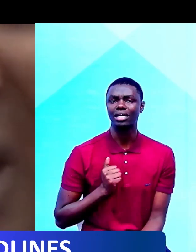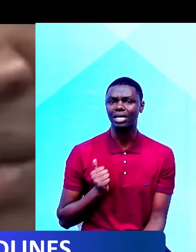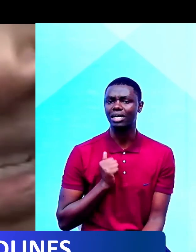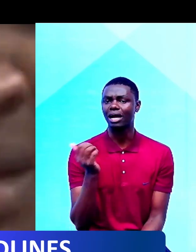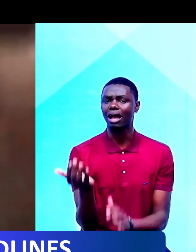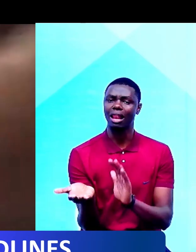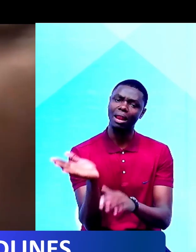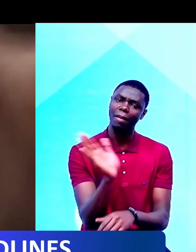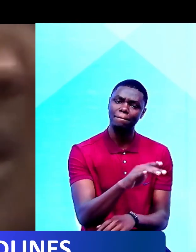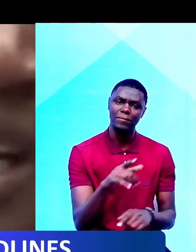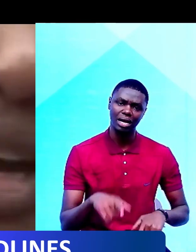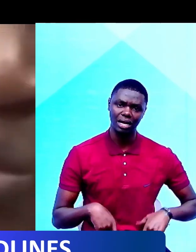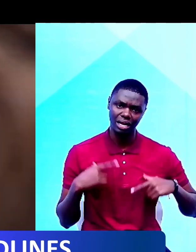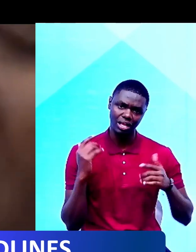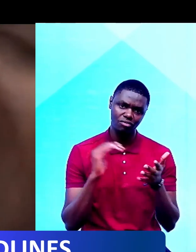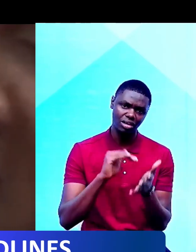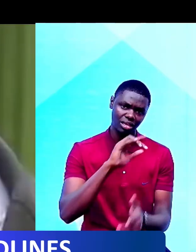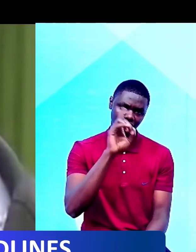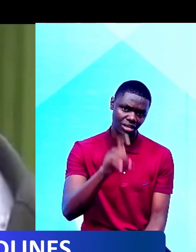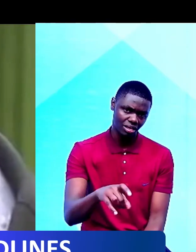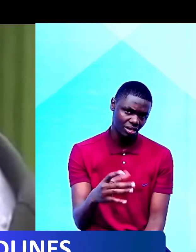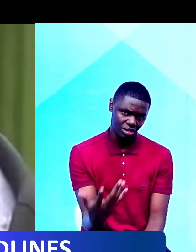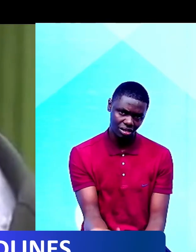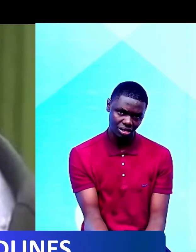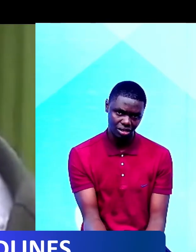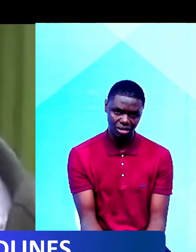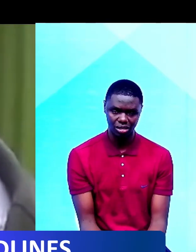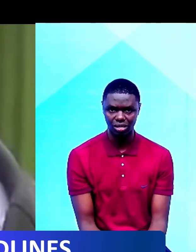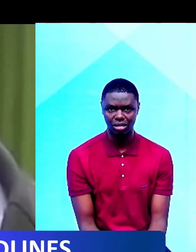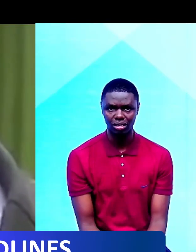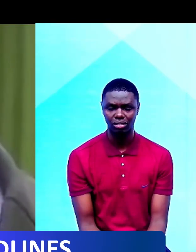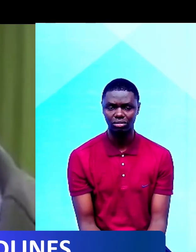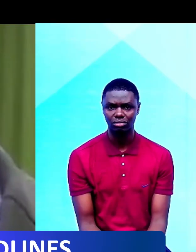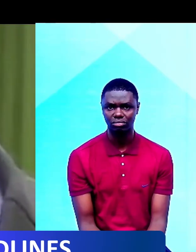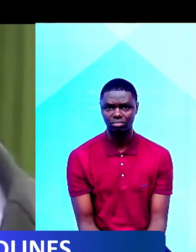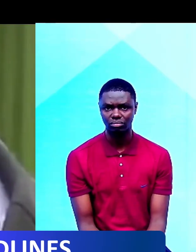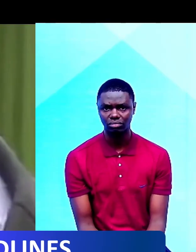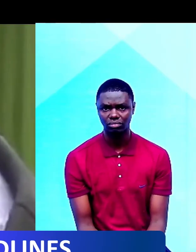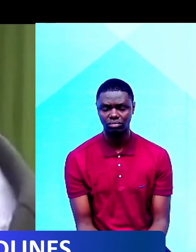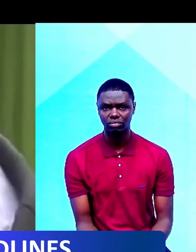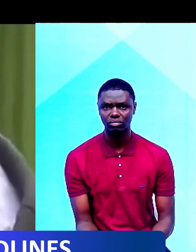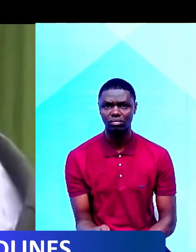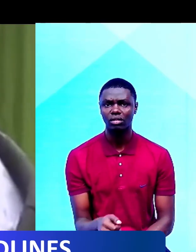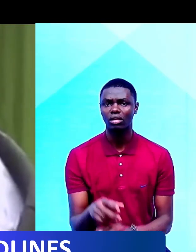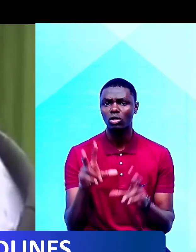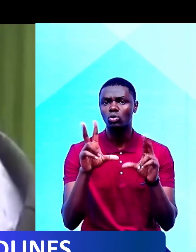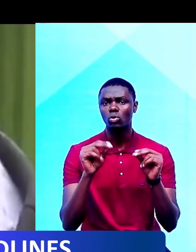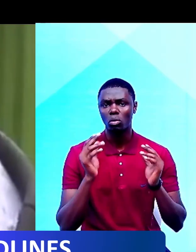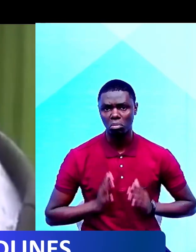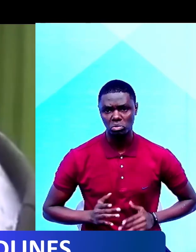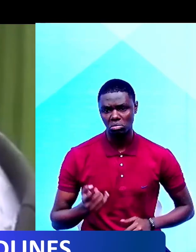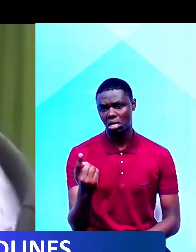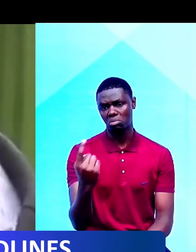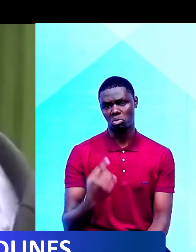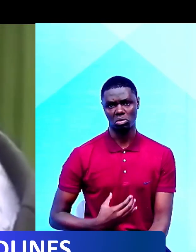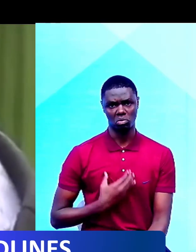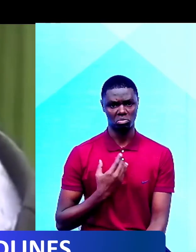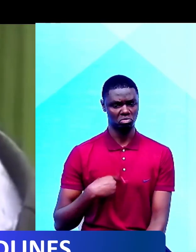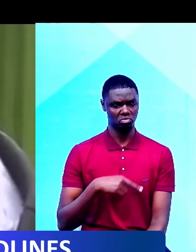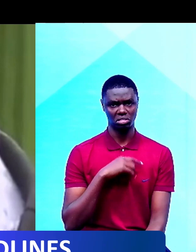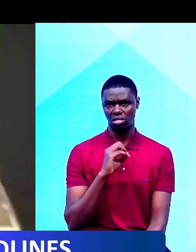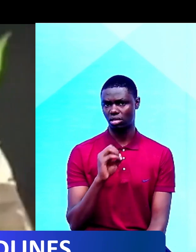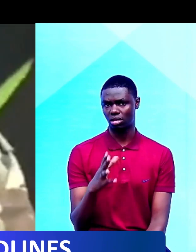tena? Hawatamrudisha ya kweli? Hakuna mwenye amekuja kututembelea wala